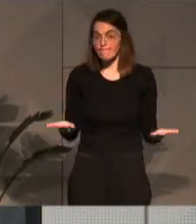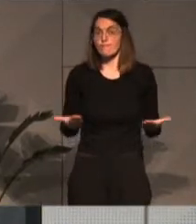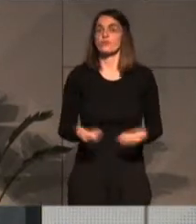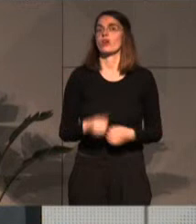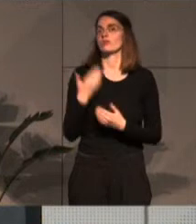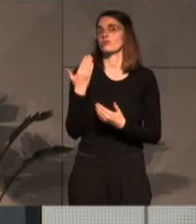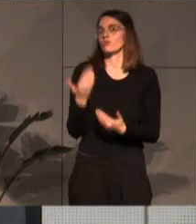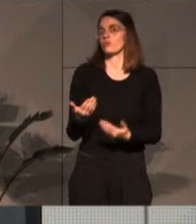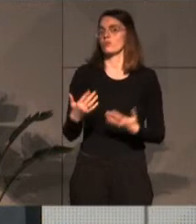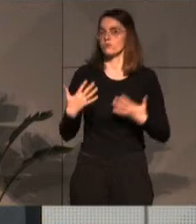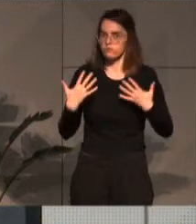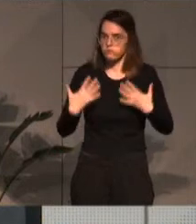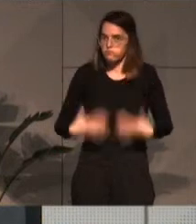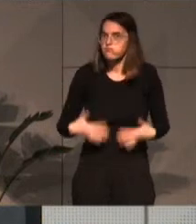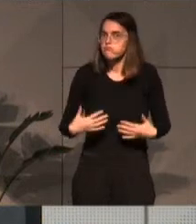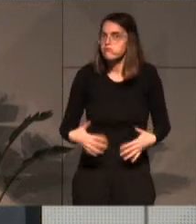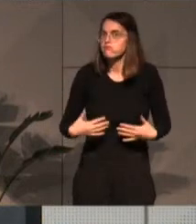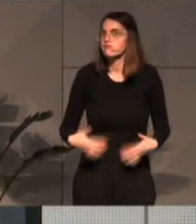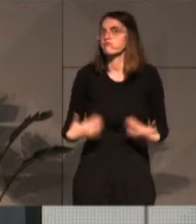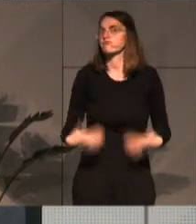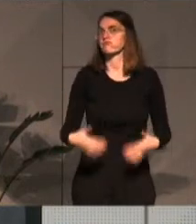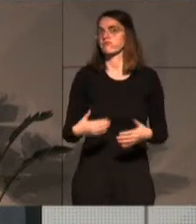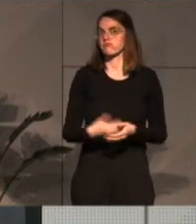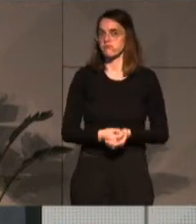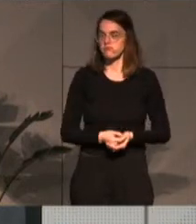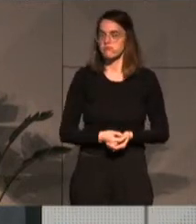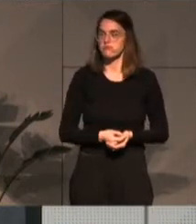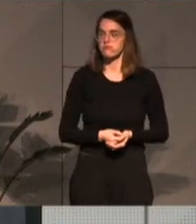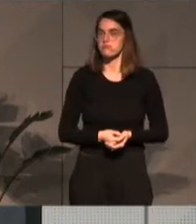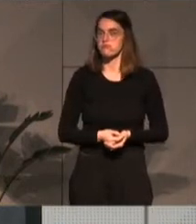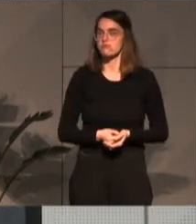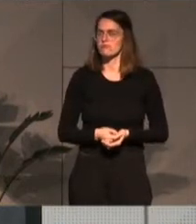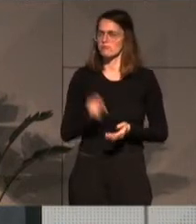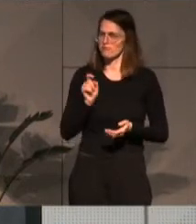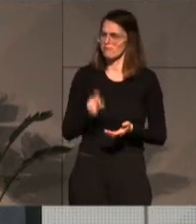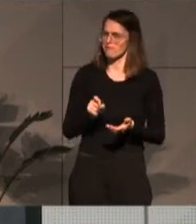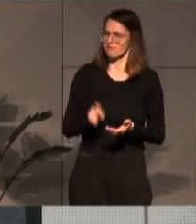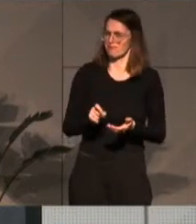chart. This is actually totally dramatic.